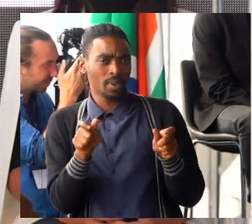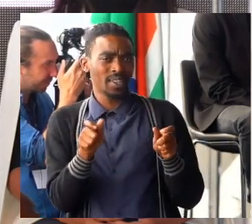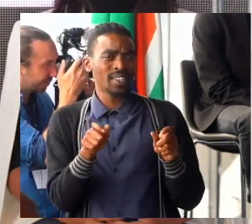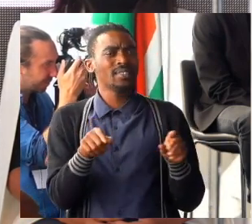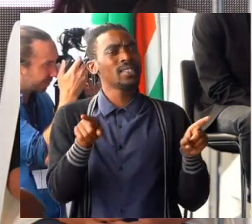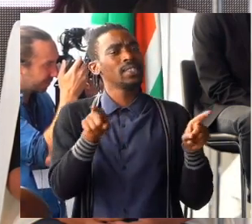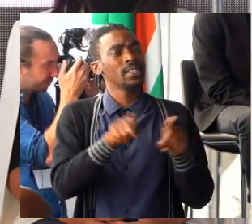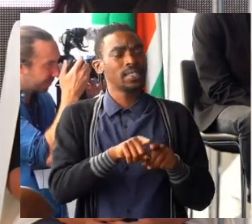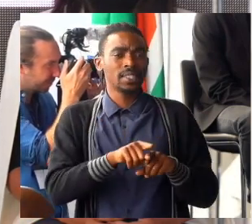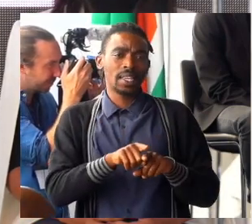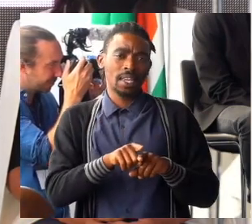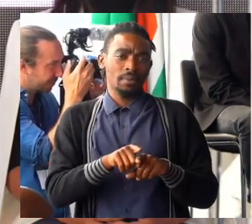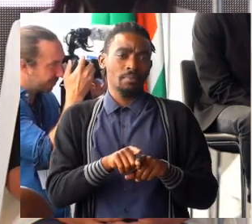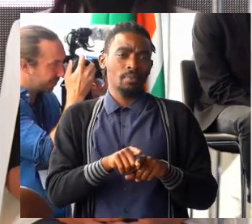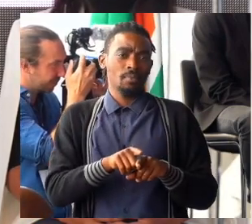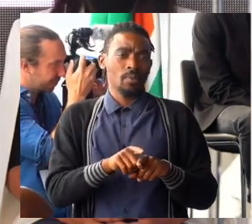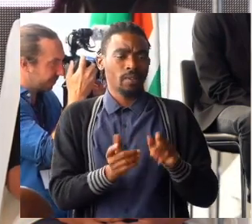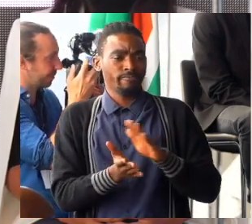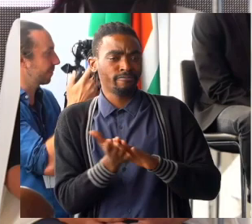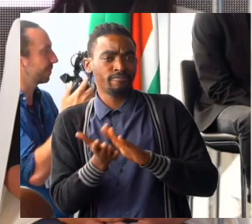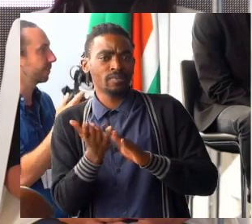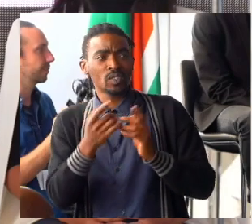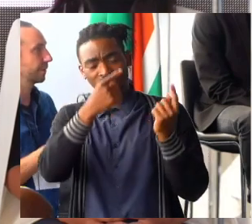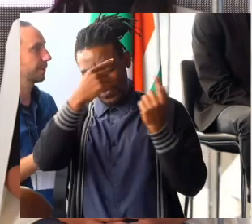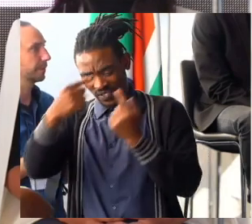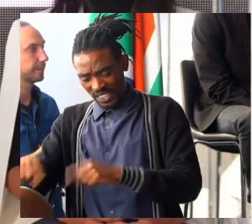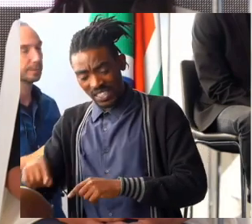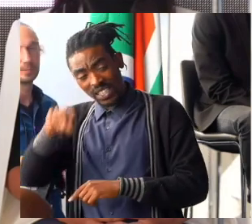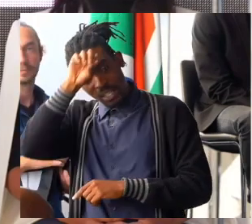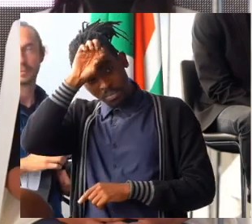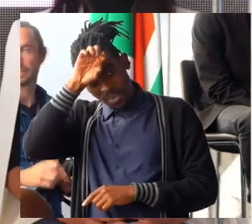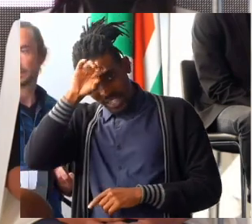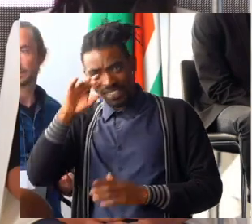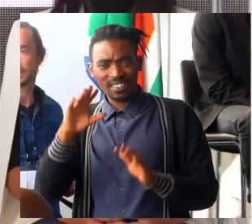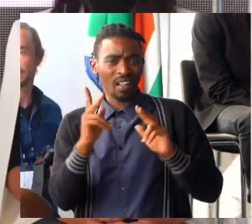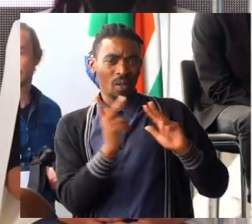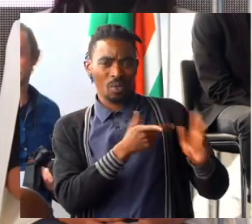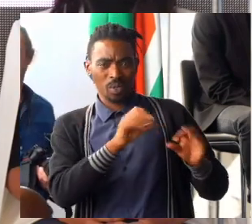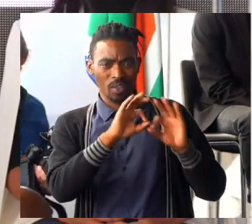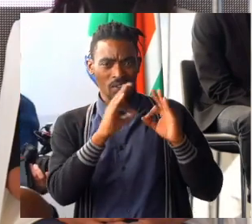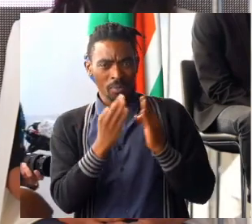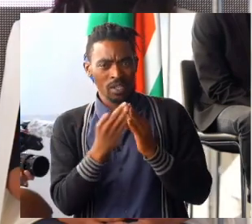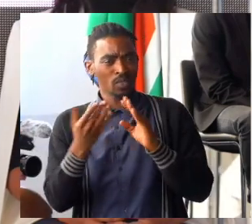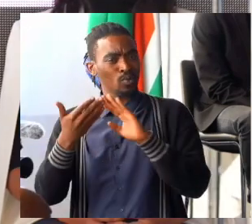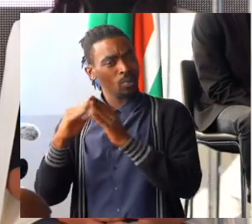journey that our forefathers made to the mines, leaving families, communities,